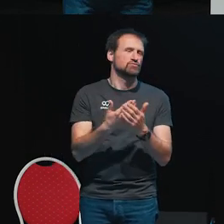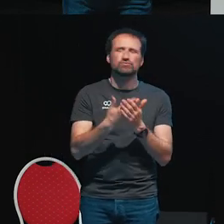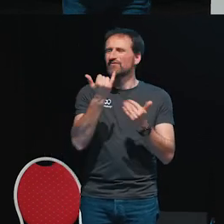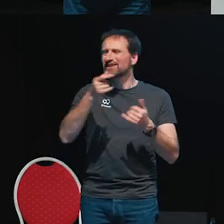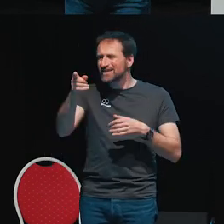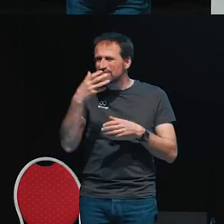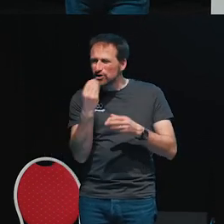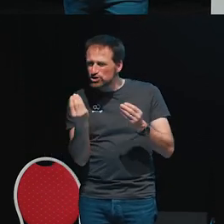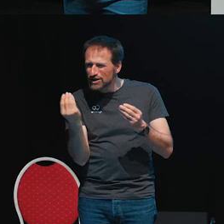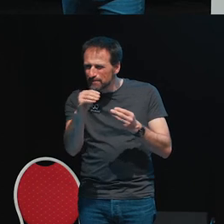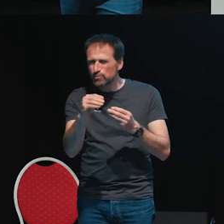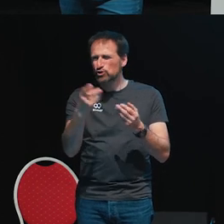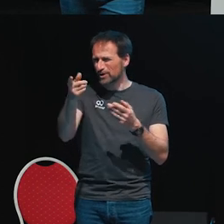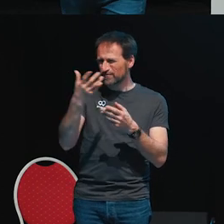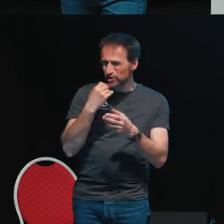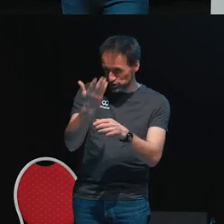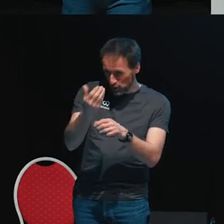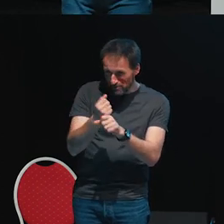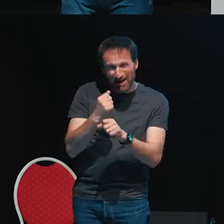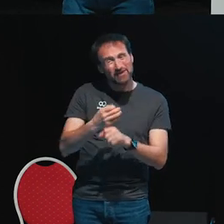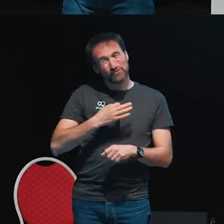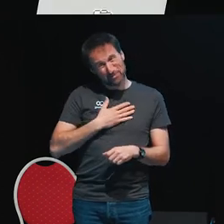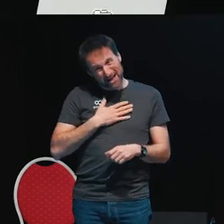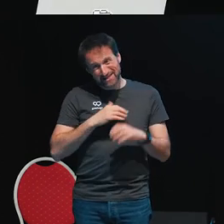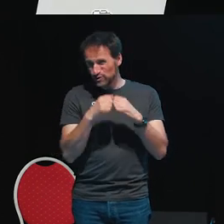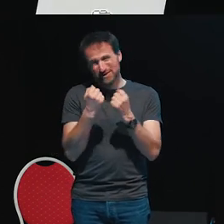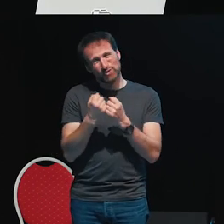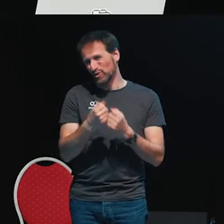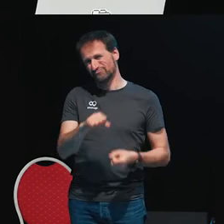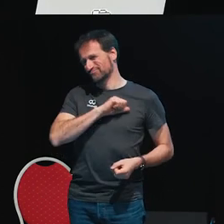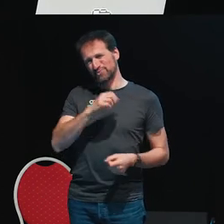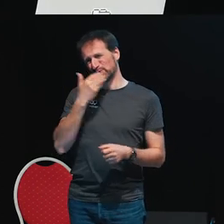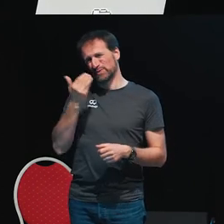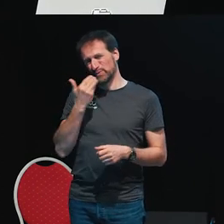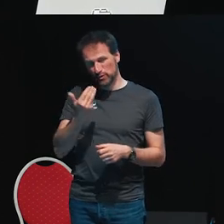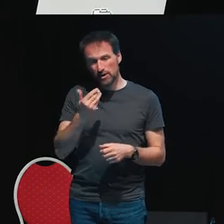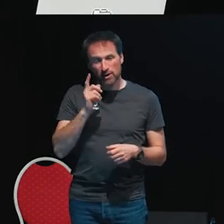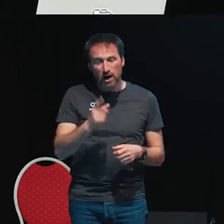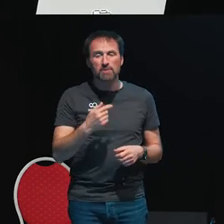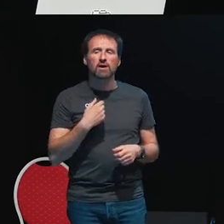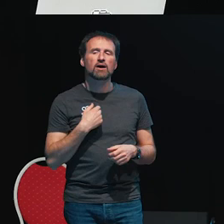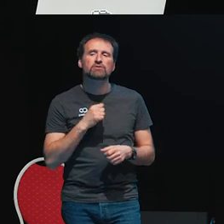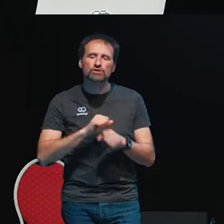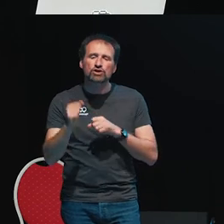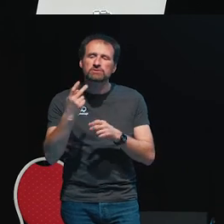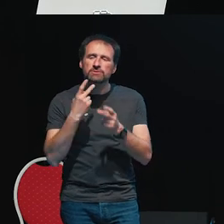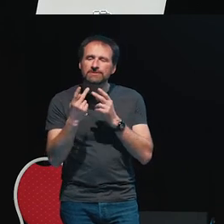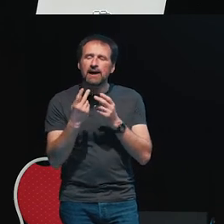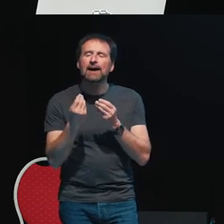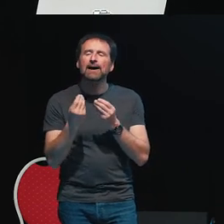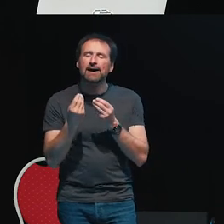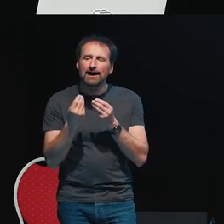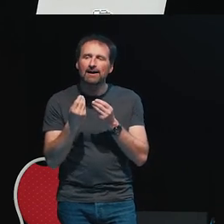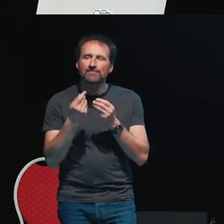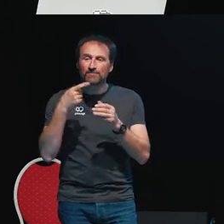want to do it doesn't really work for my situation, and then you need to come to the conclusion that satisfies both parties.